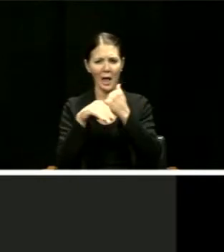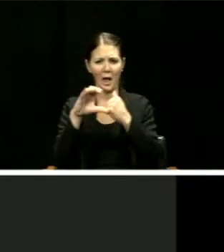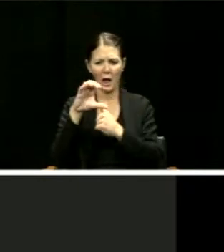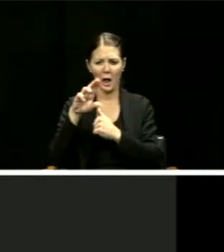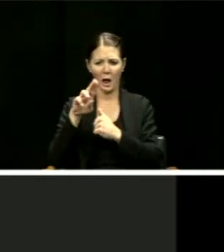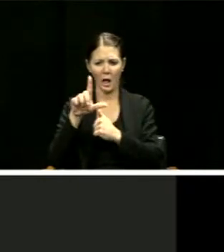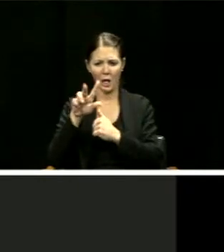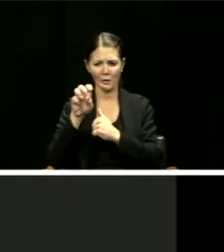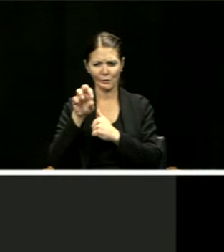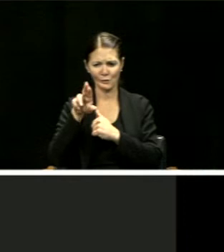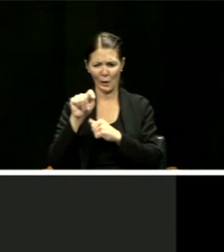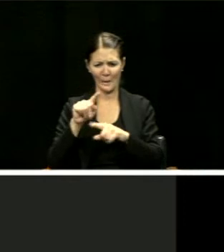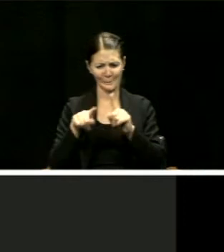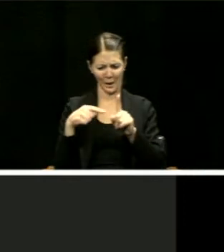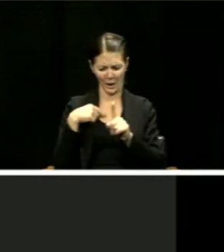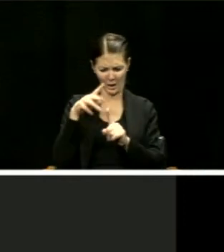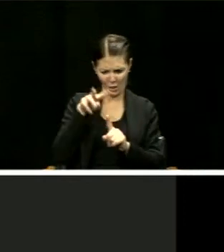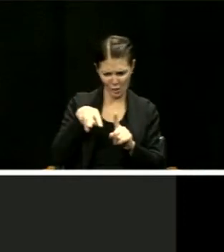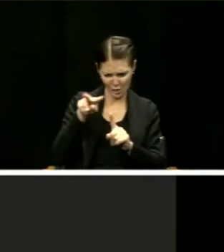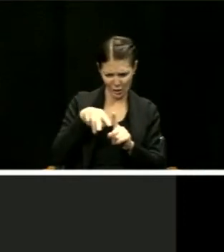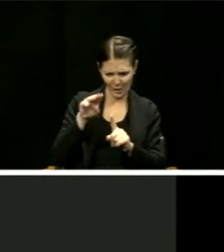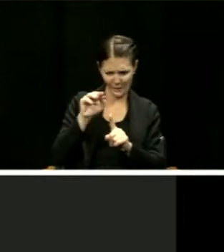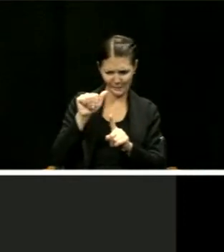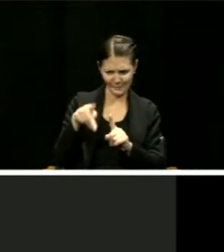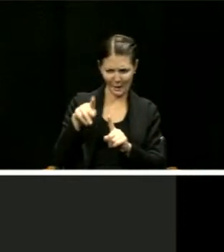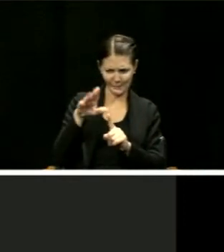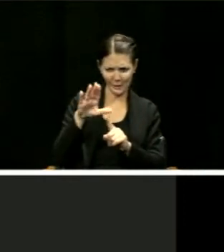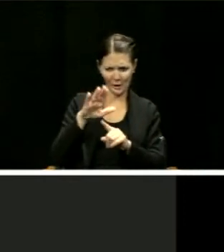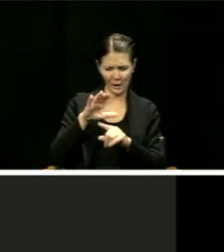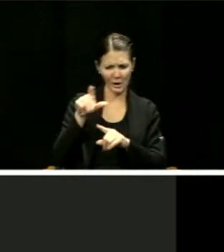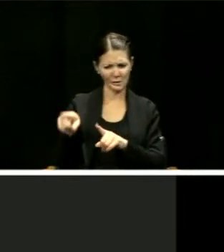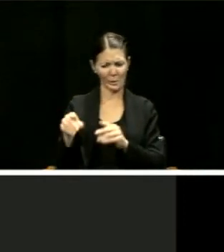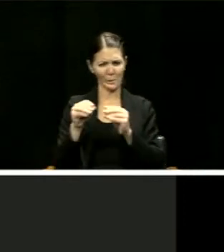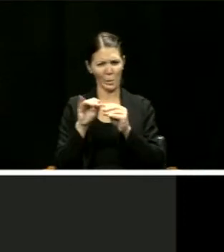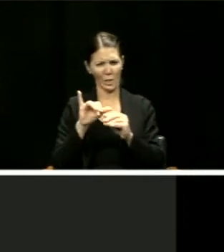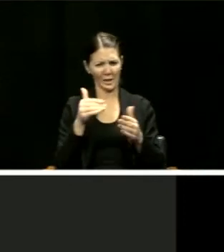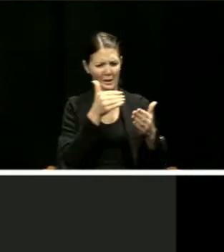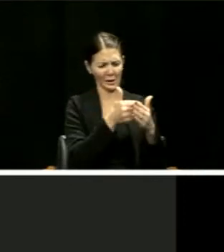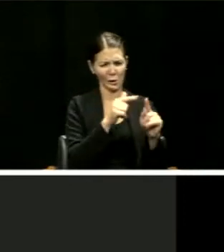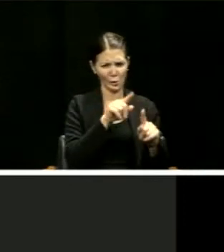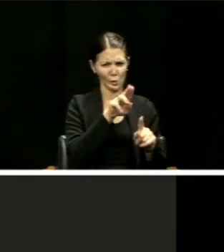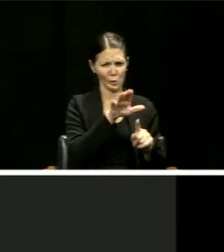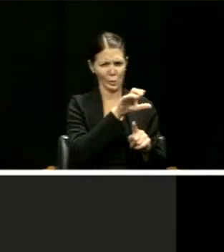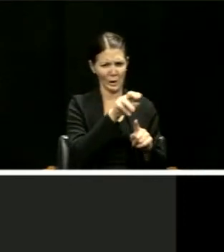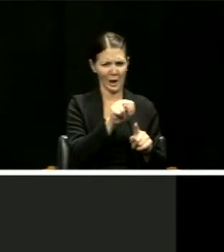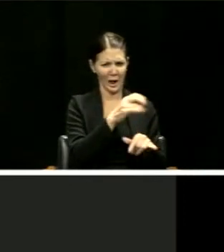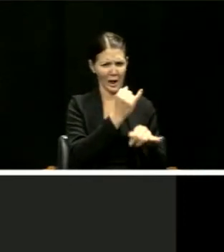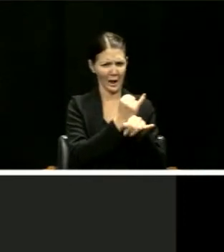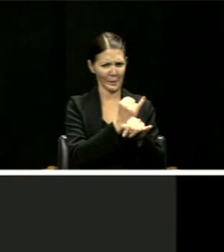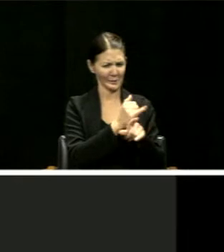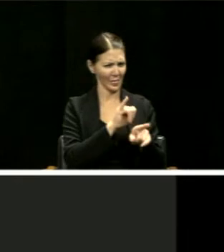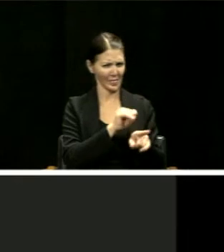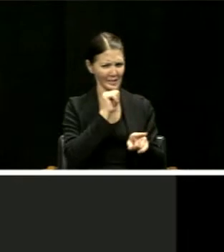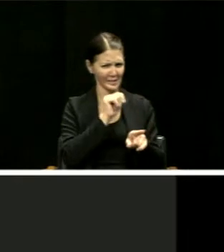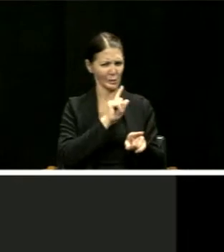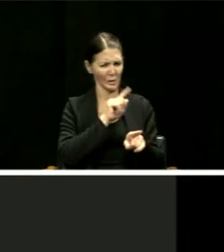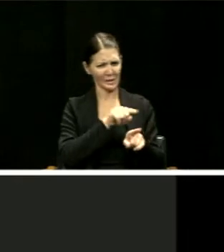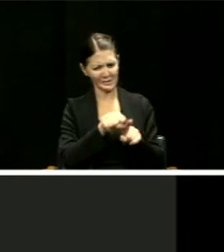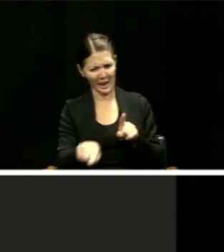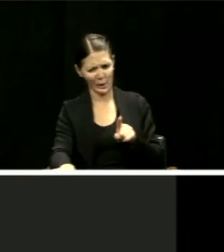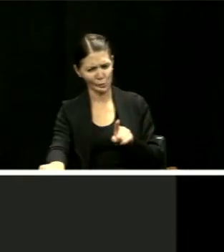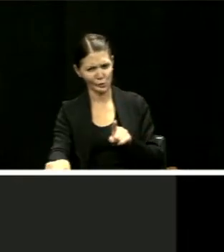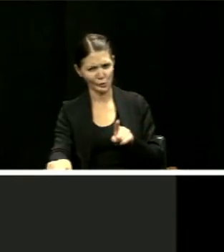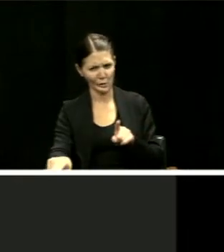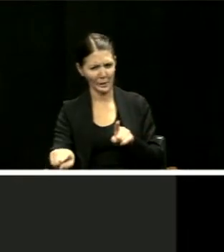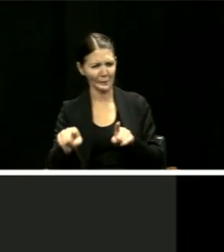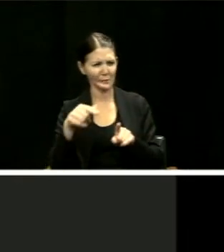look at kind of the culverts, they're more on the Yukon campus. I don't think that's really downstream. So